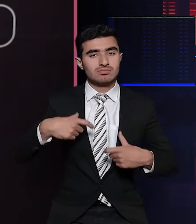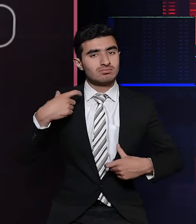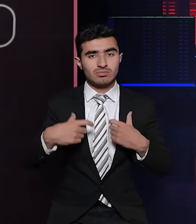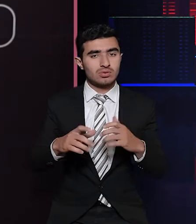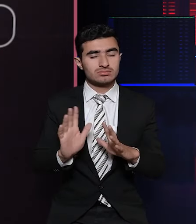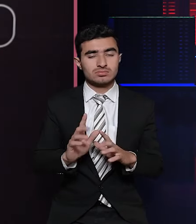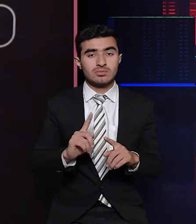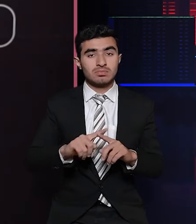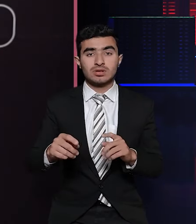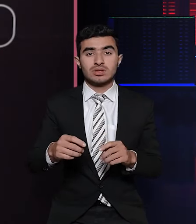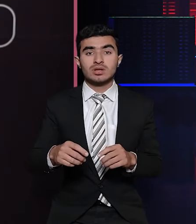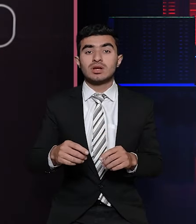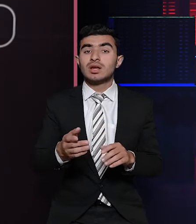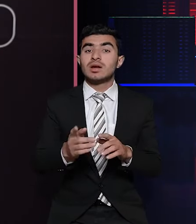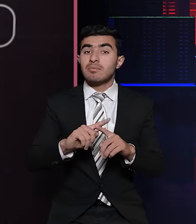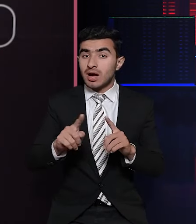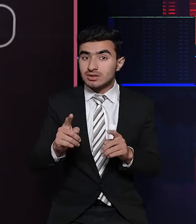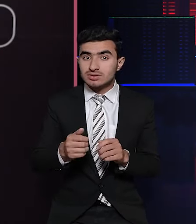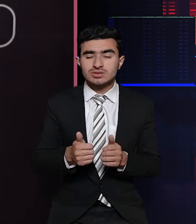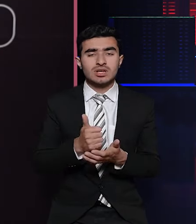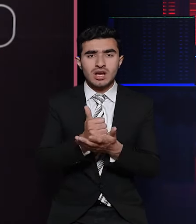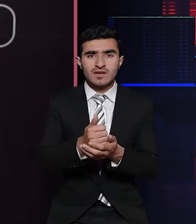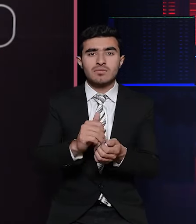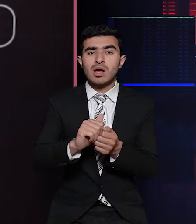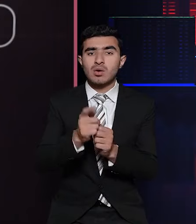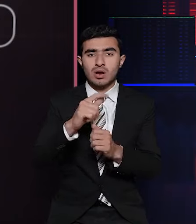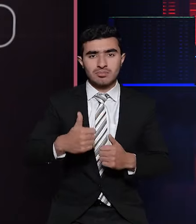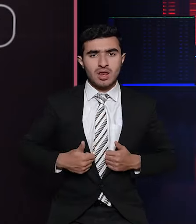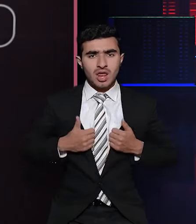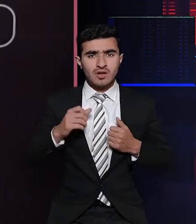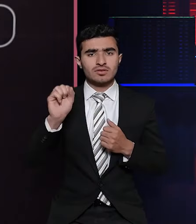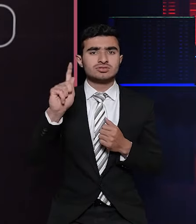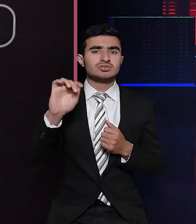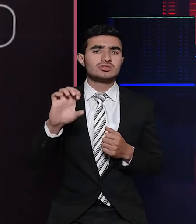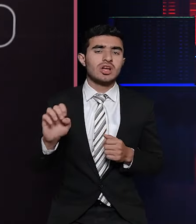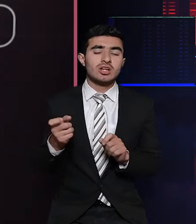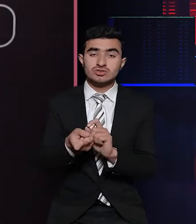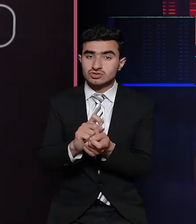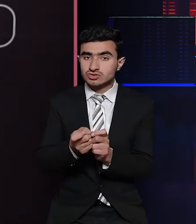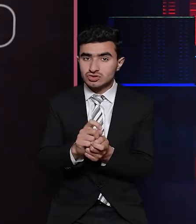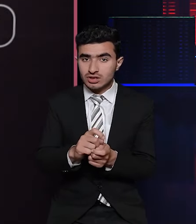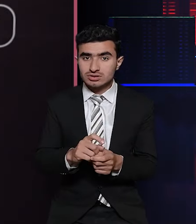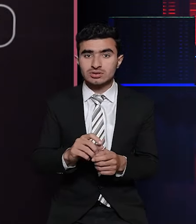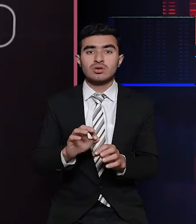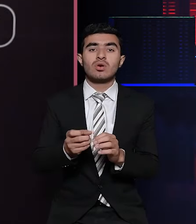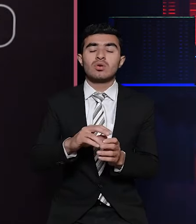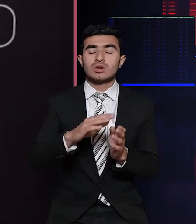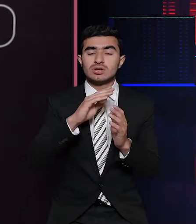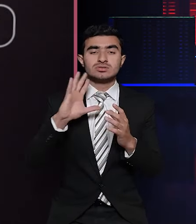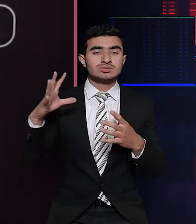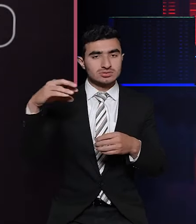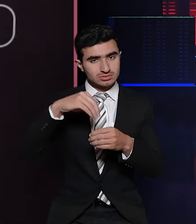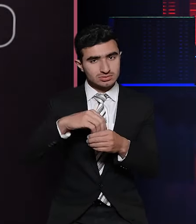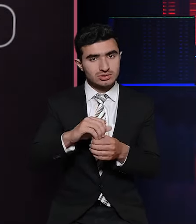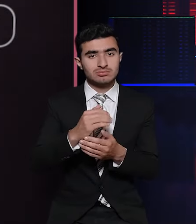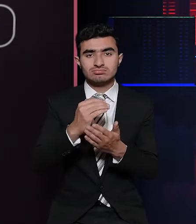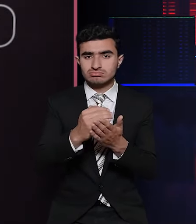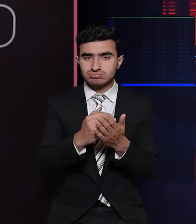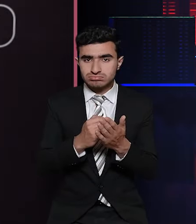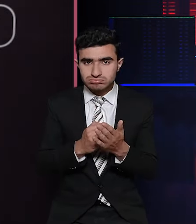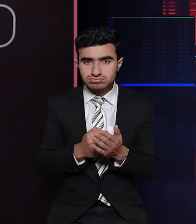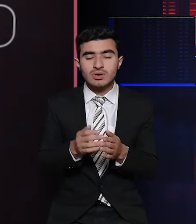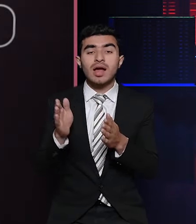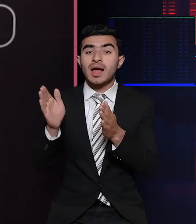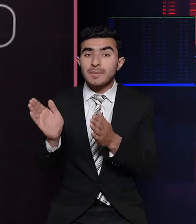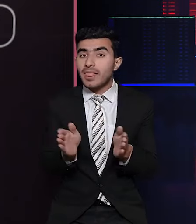and maintaining lifestyle changes rests on being well-informed and well-balanced. So this book ka maksad yahi